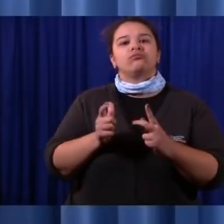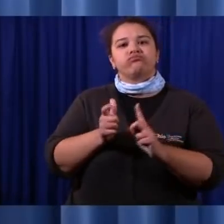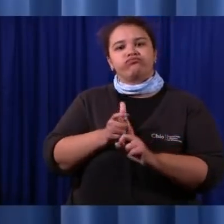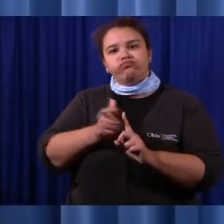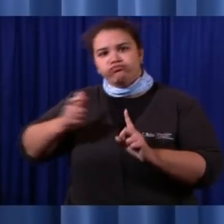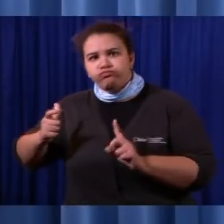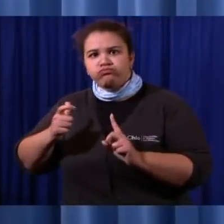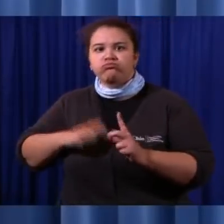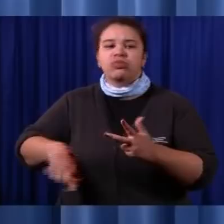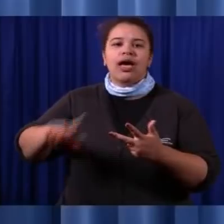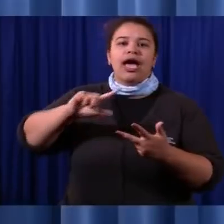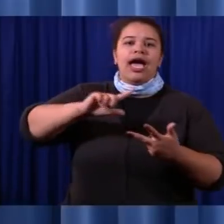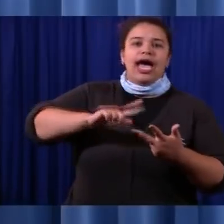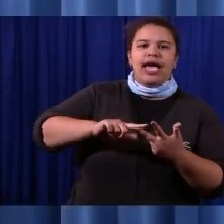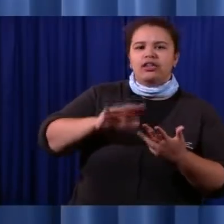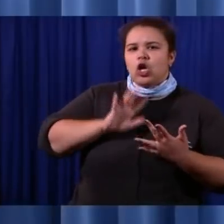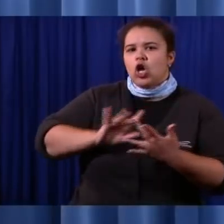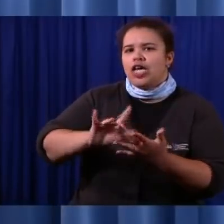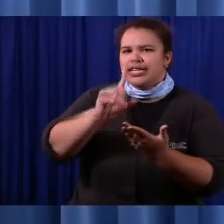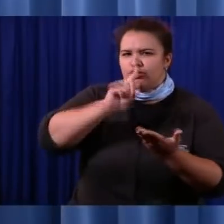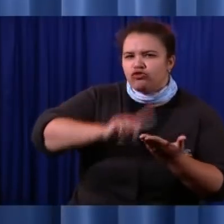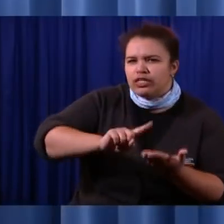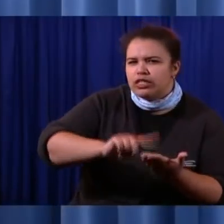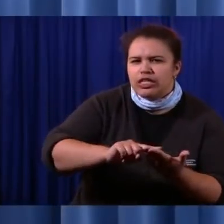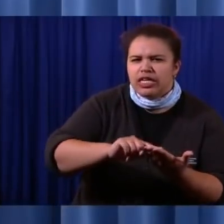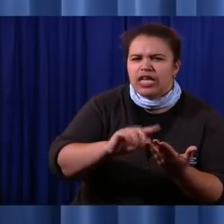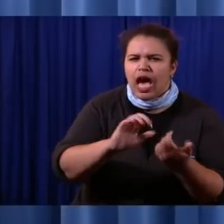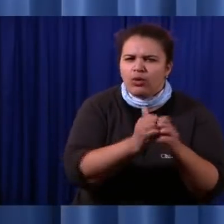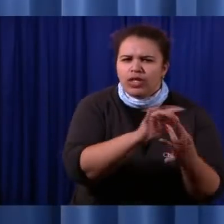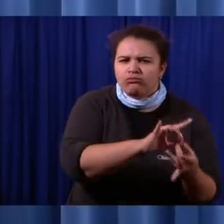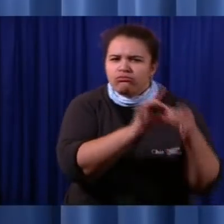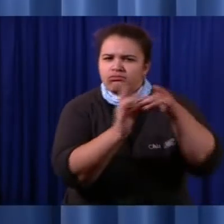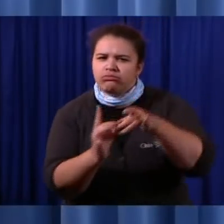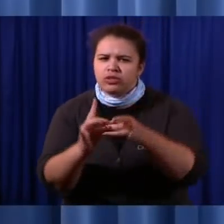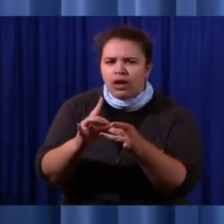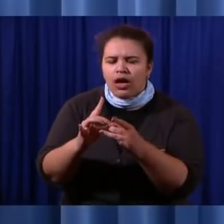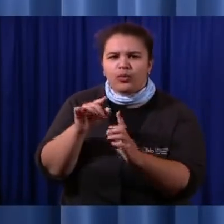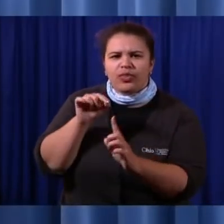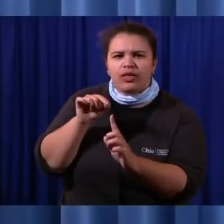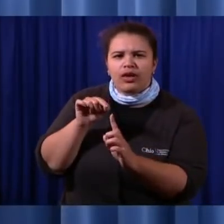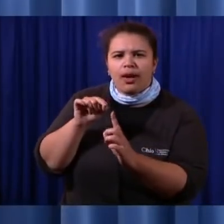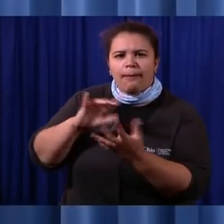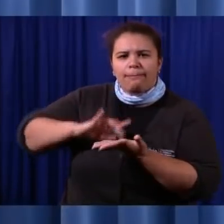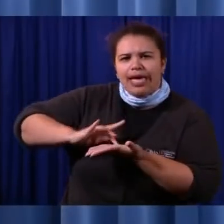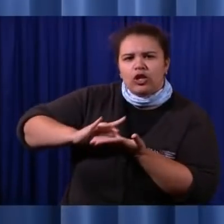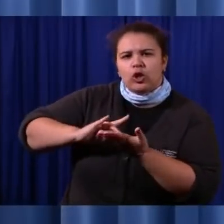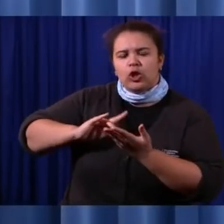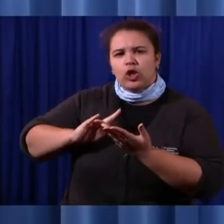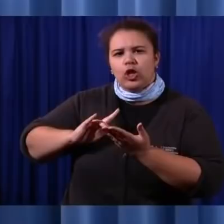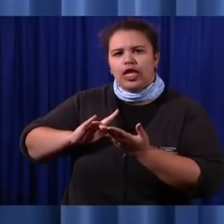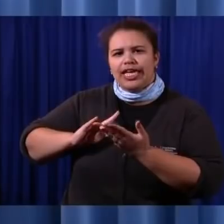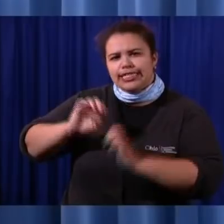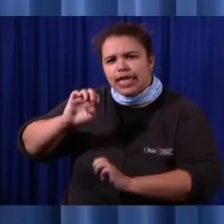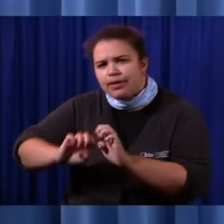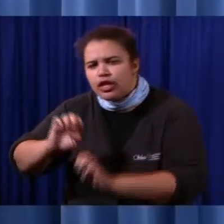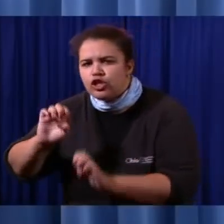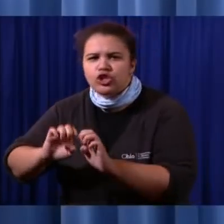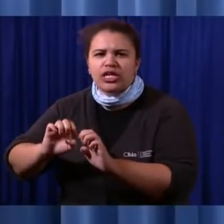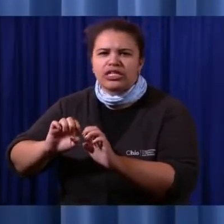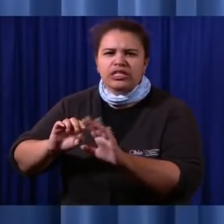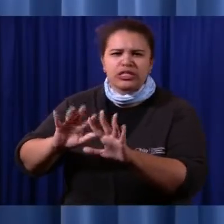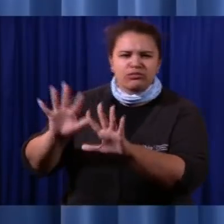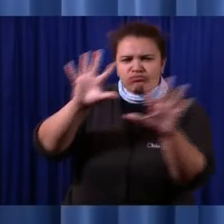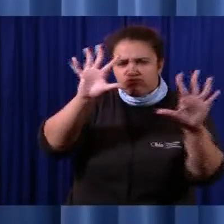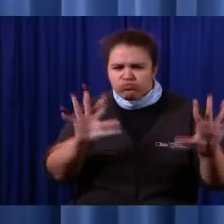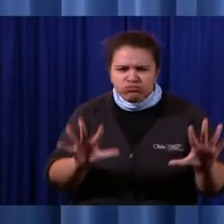how that might coincide with medical exemptions for healthcare reasons or medical reasons and religious reasons in the state of